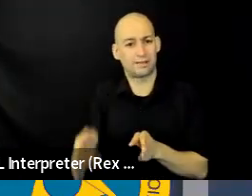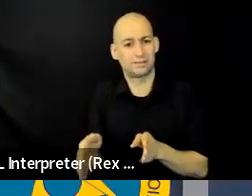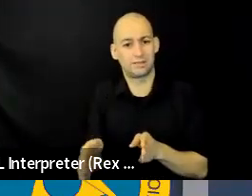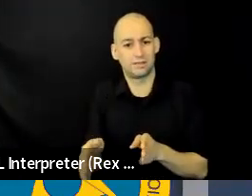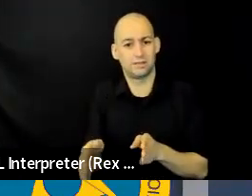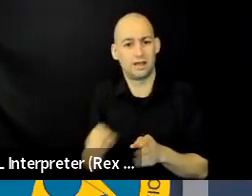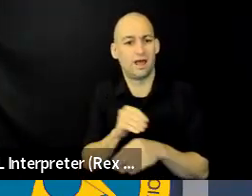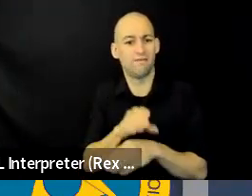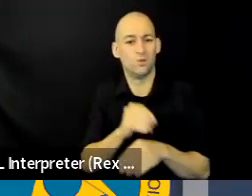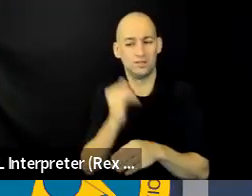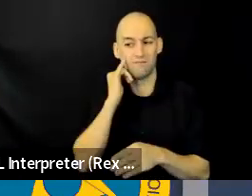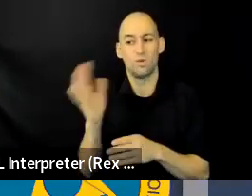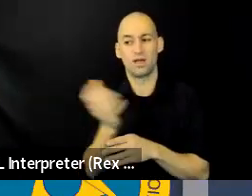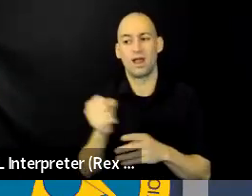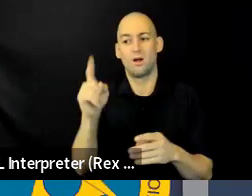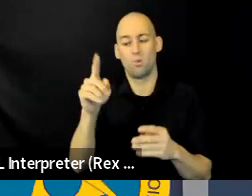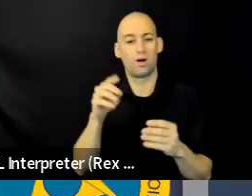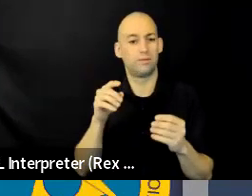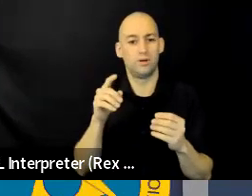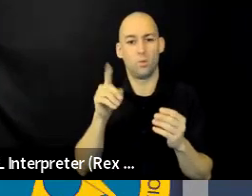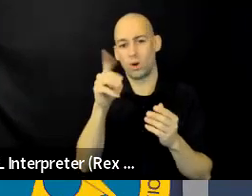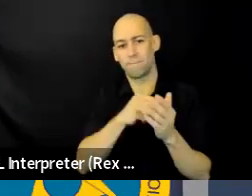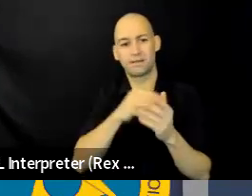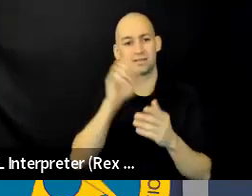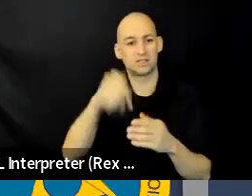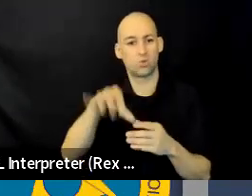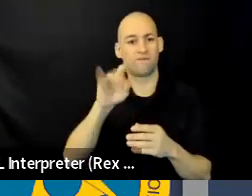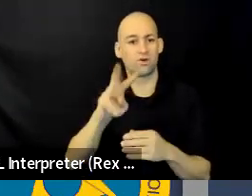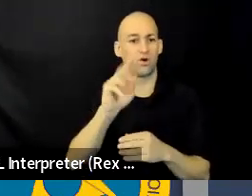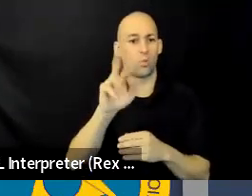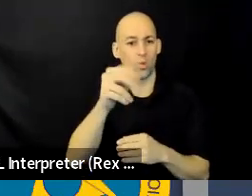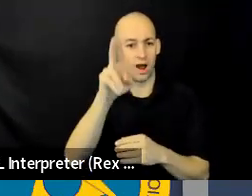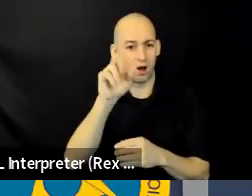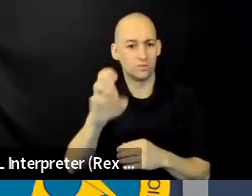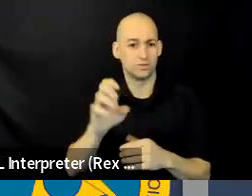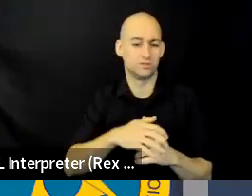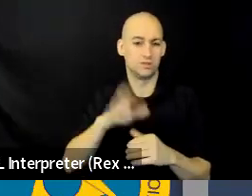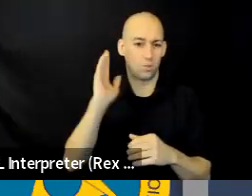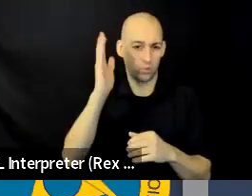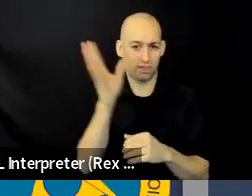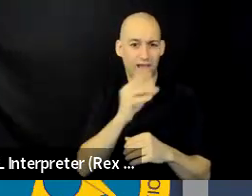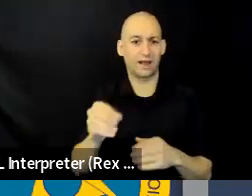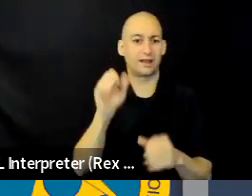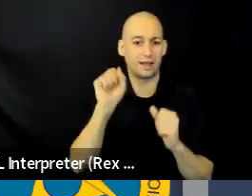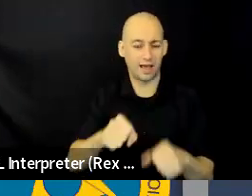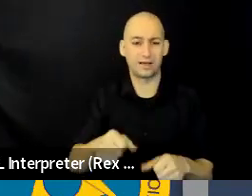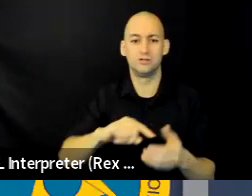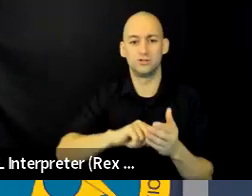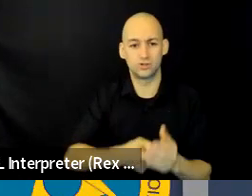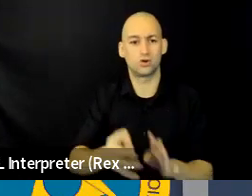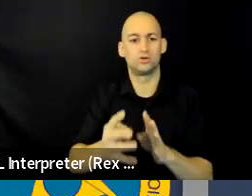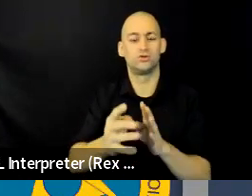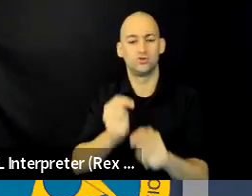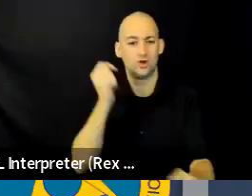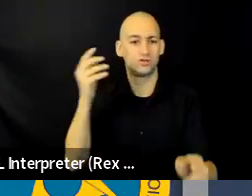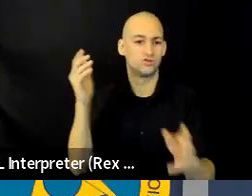influences whether we get more of those million-square-foot warehouses, and it will and can induce truck traffic. Those truck traffic